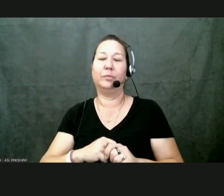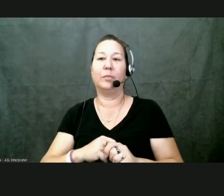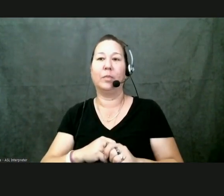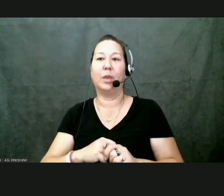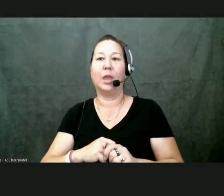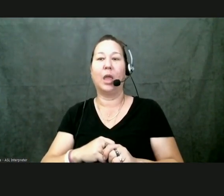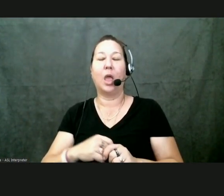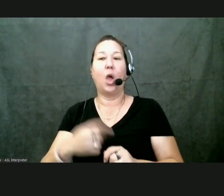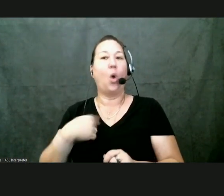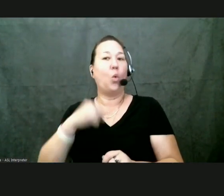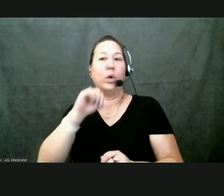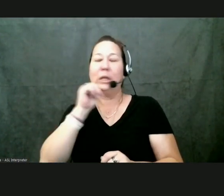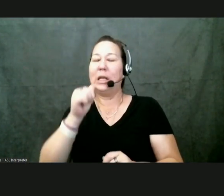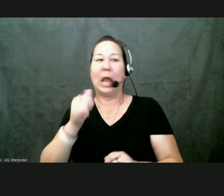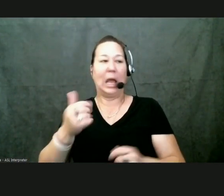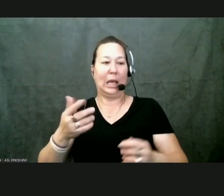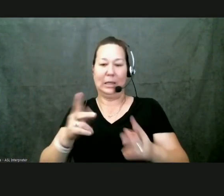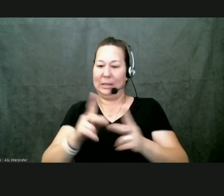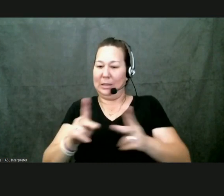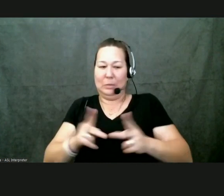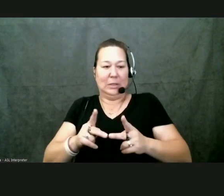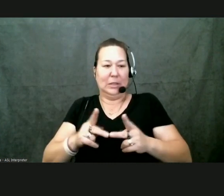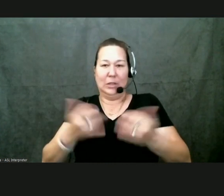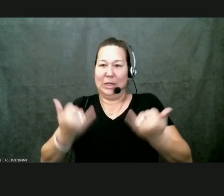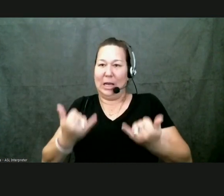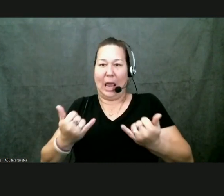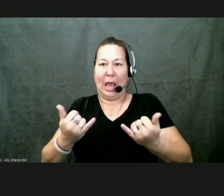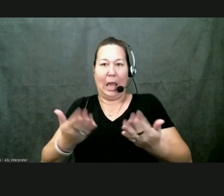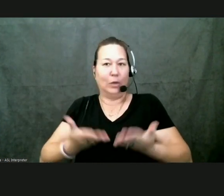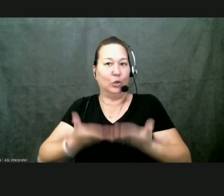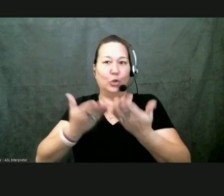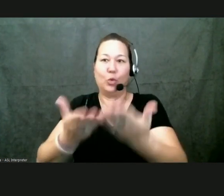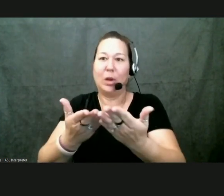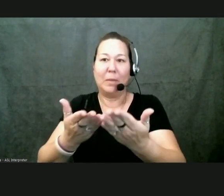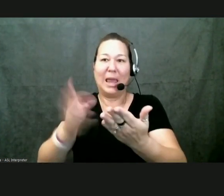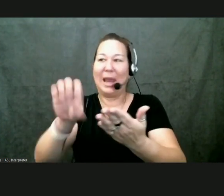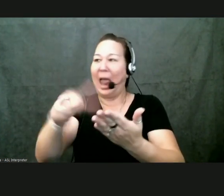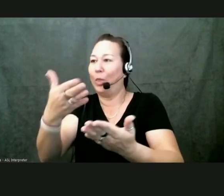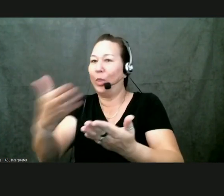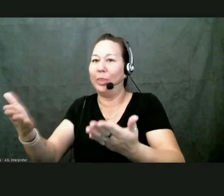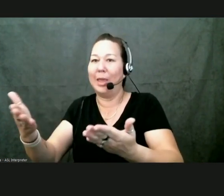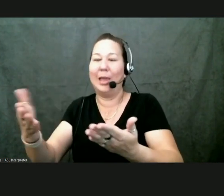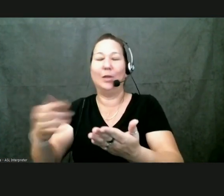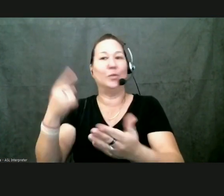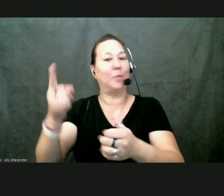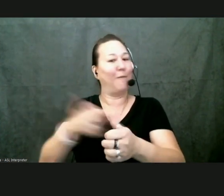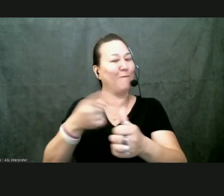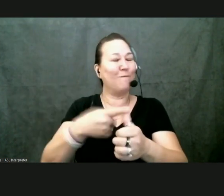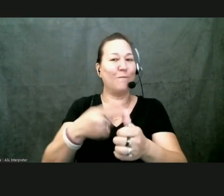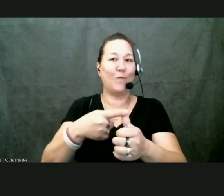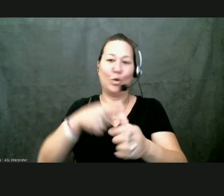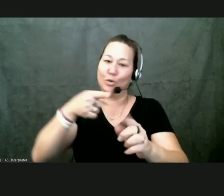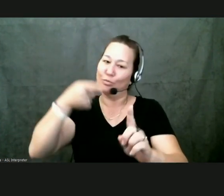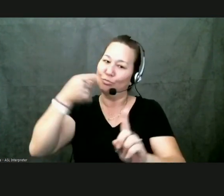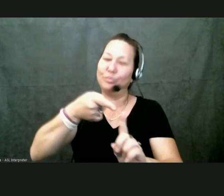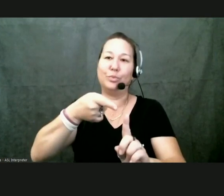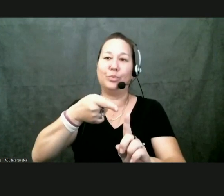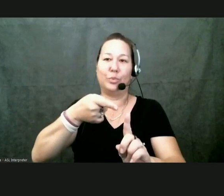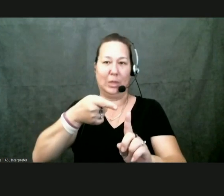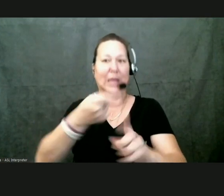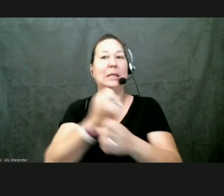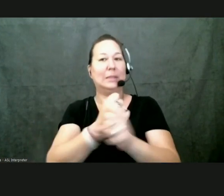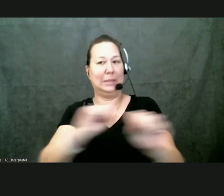recommending anything other than just safety first and foremost. First of all, everyone needs to know that children are a